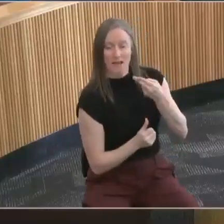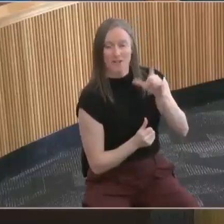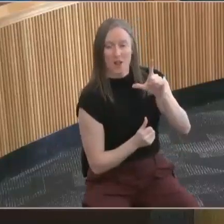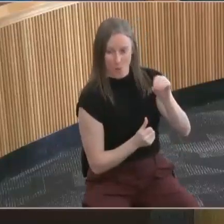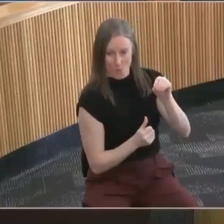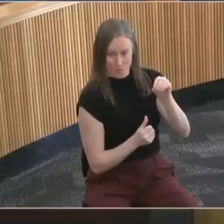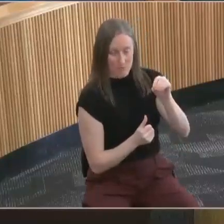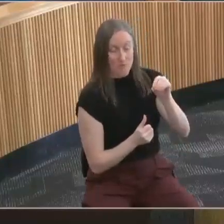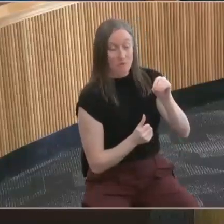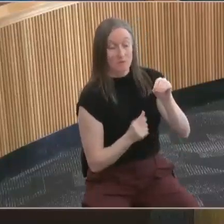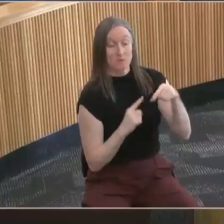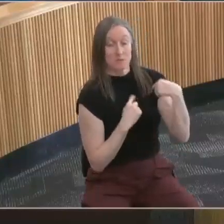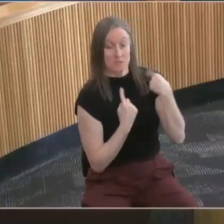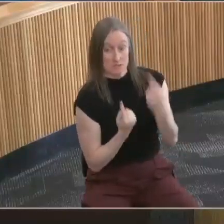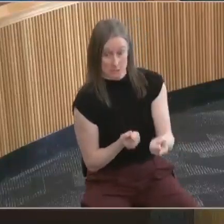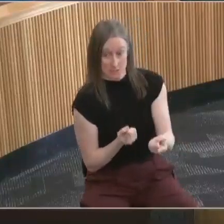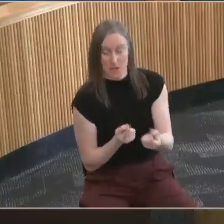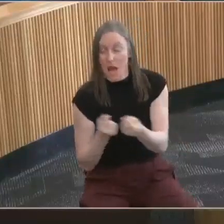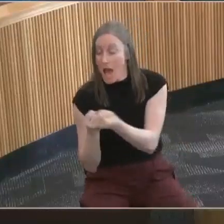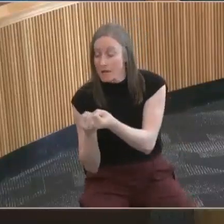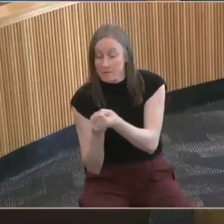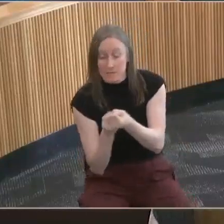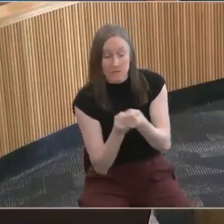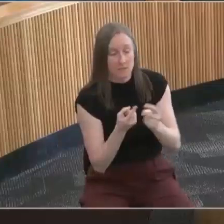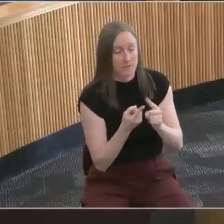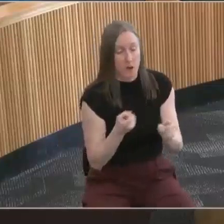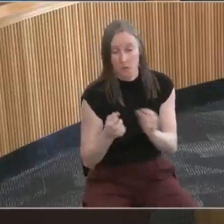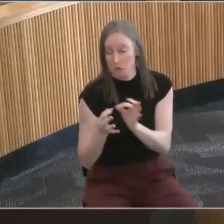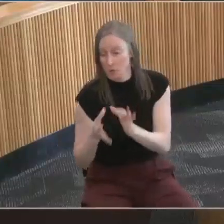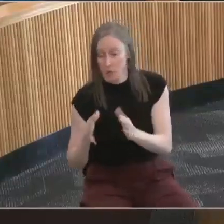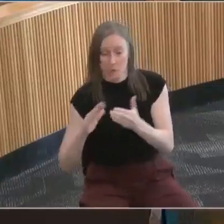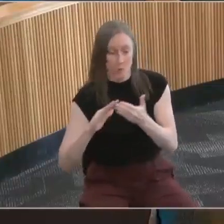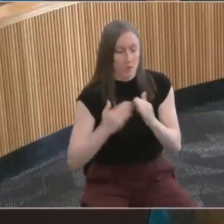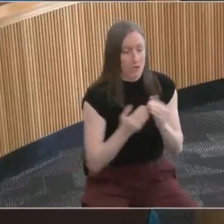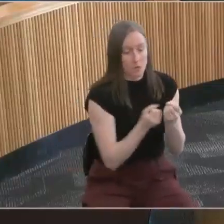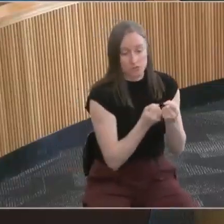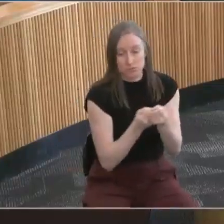Since then, advocates in the sign language interpreter community have